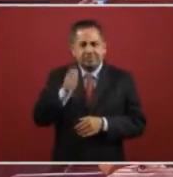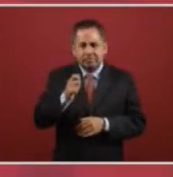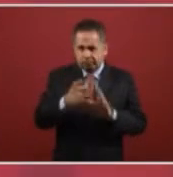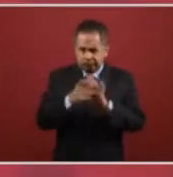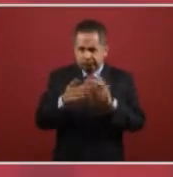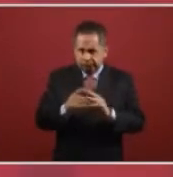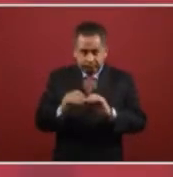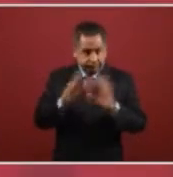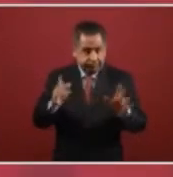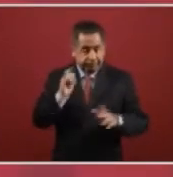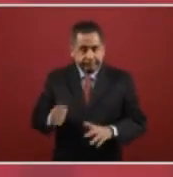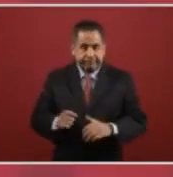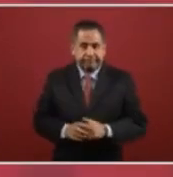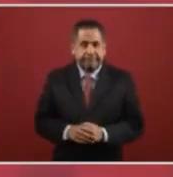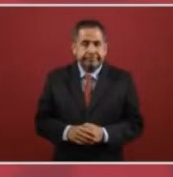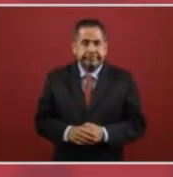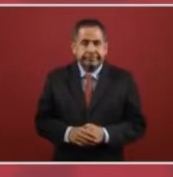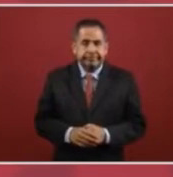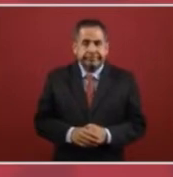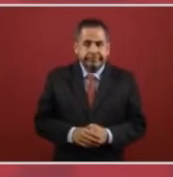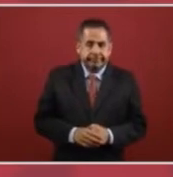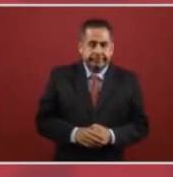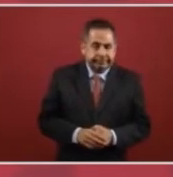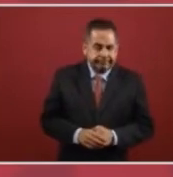advantage of this. Yesterday I couldn't,